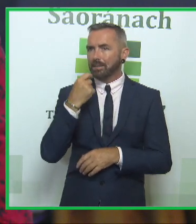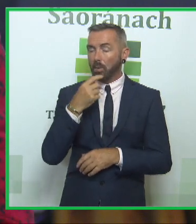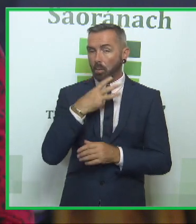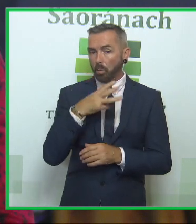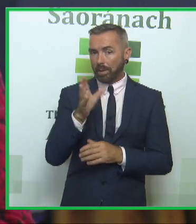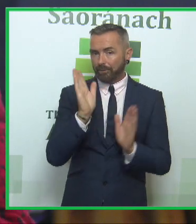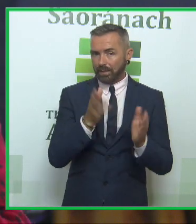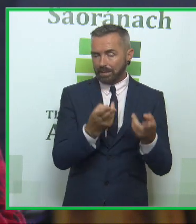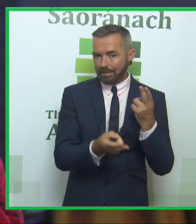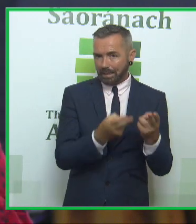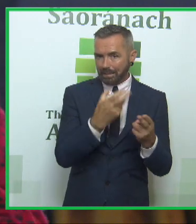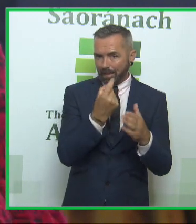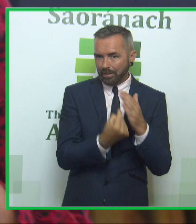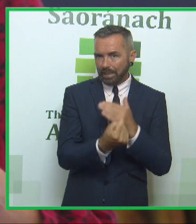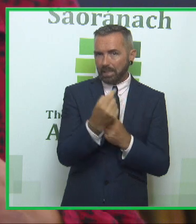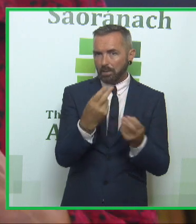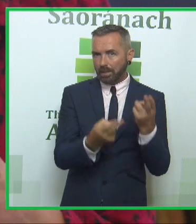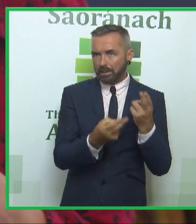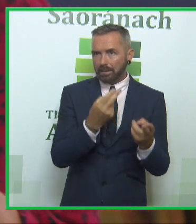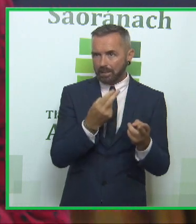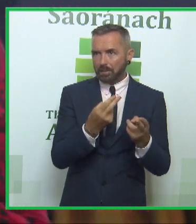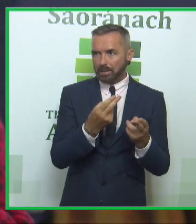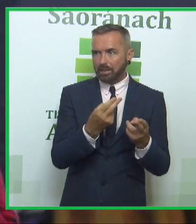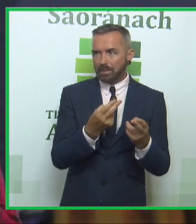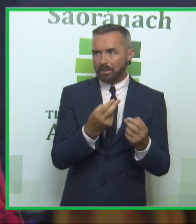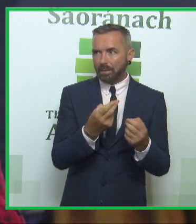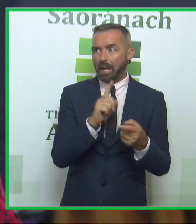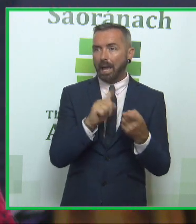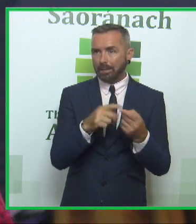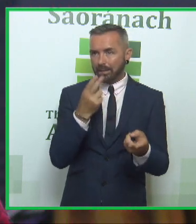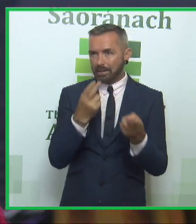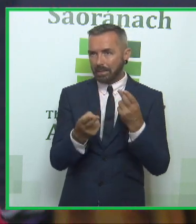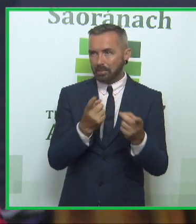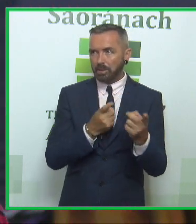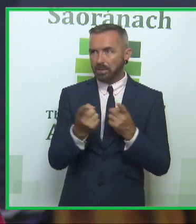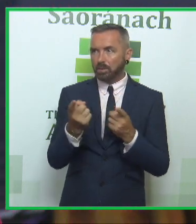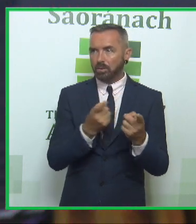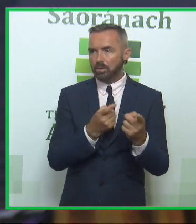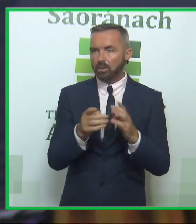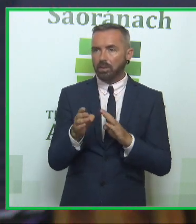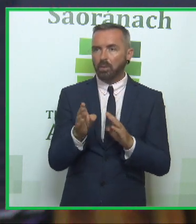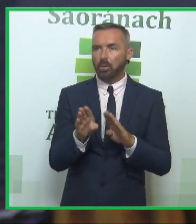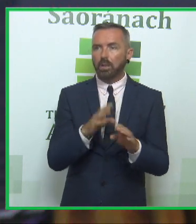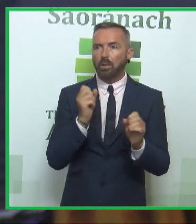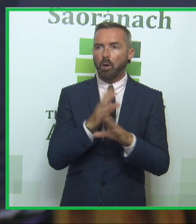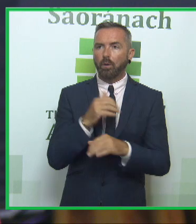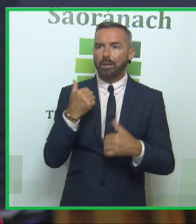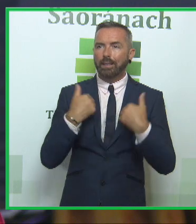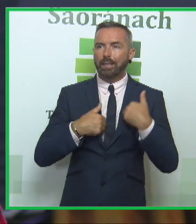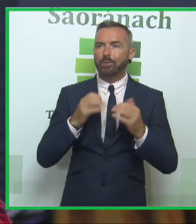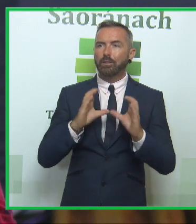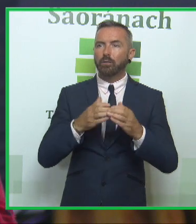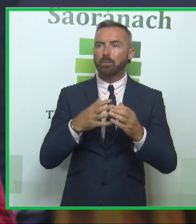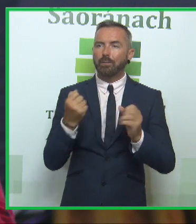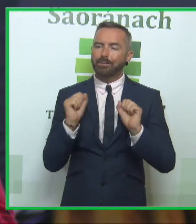assessed, we have an independent assessment, but an assessment that's also done with all the stakeholders having an